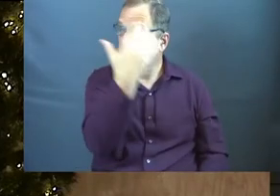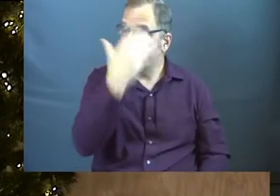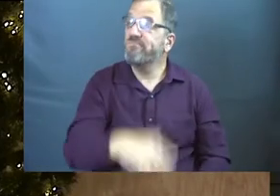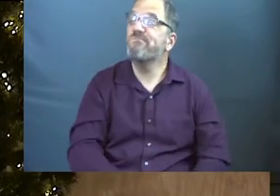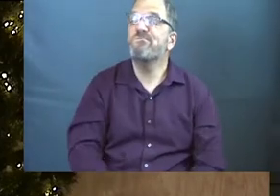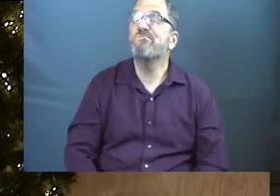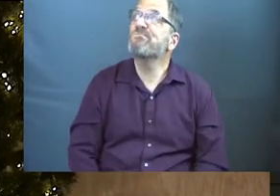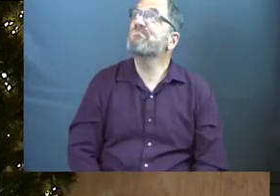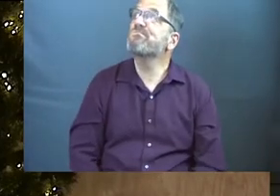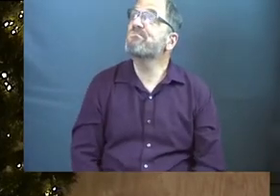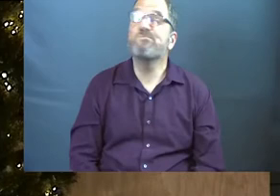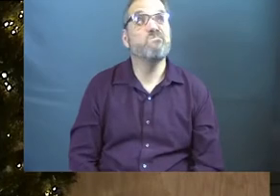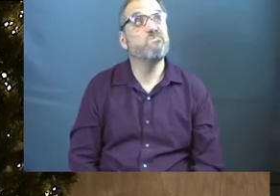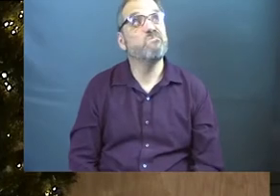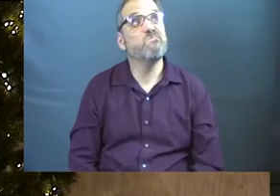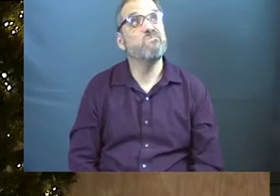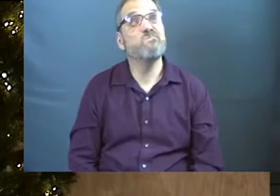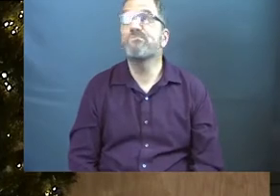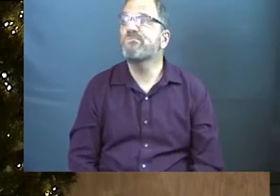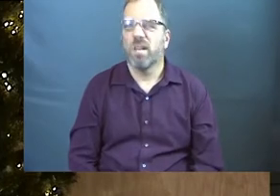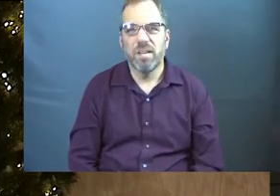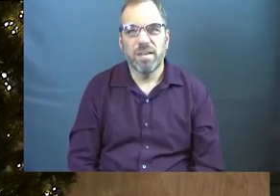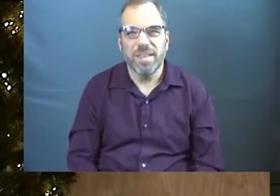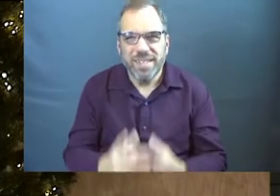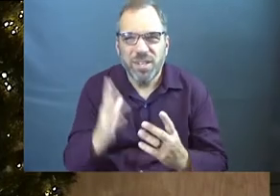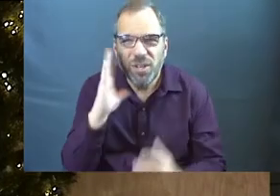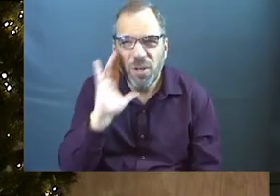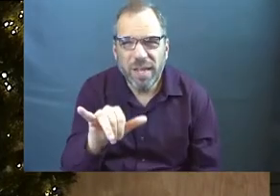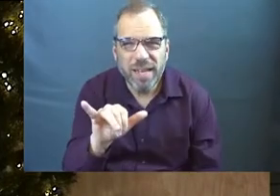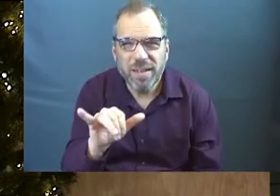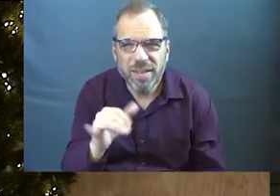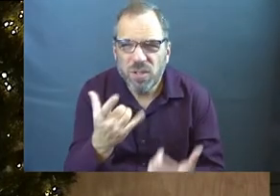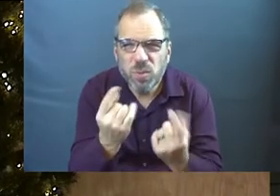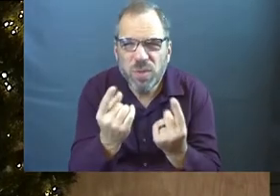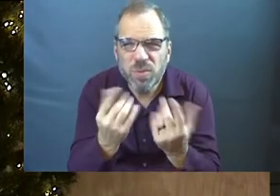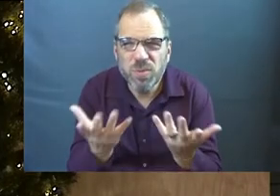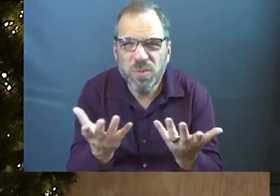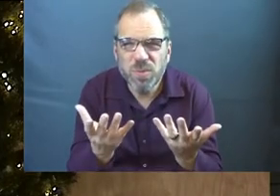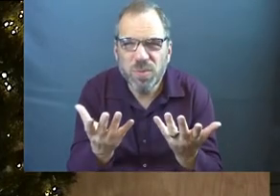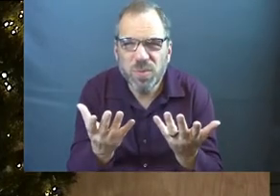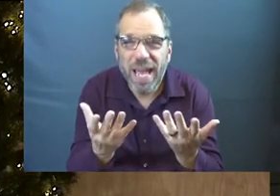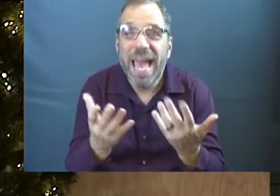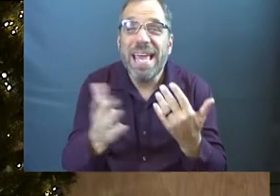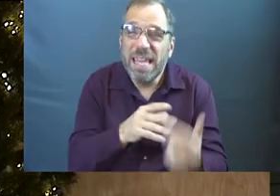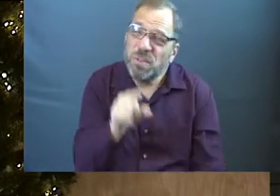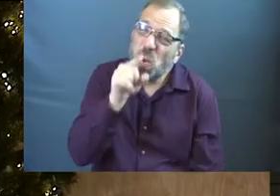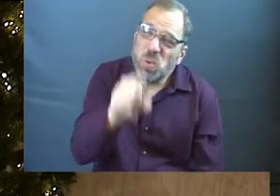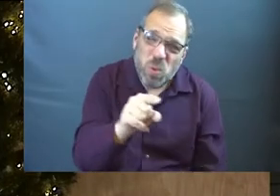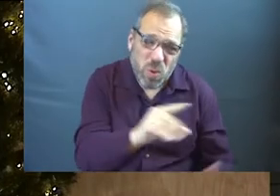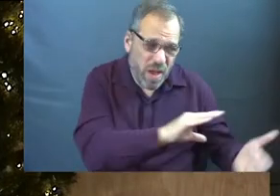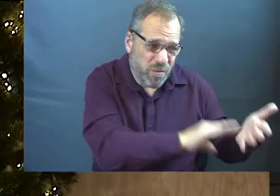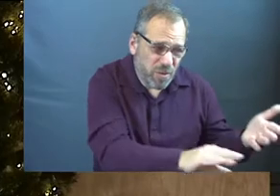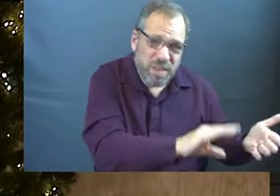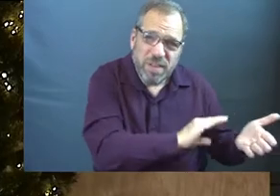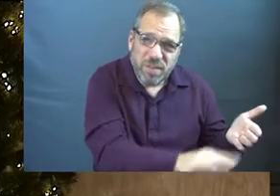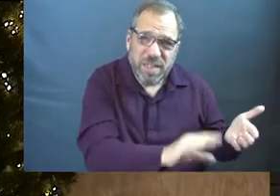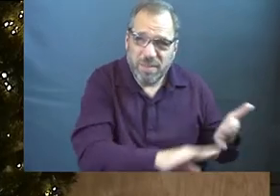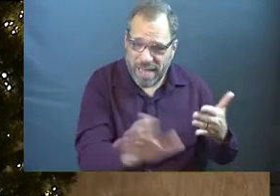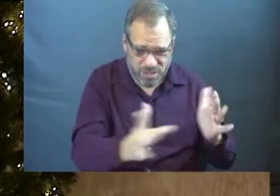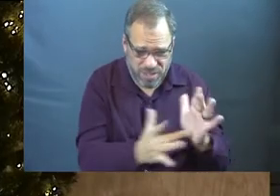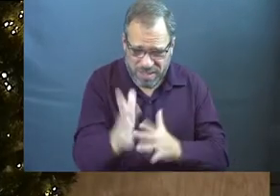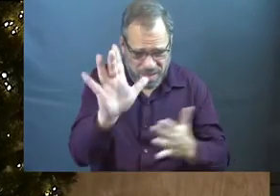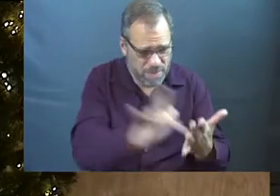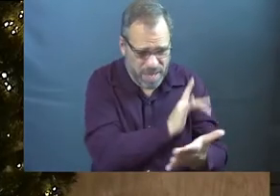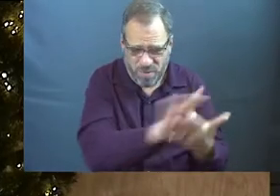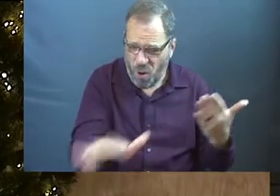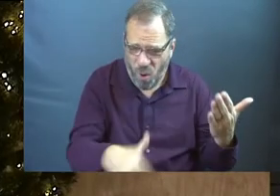and they've never made it right. You see what you're doing? even though you've been forgiven all things and Jesus paid